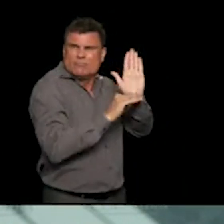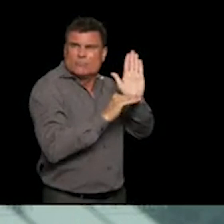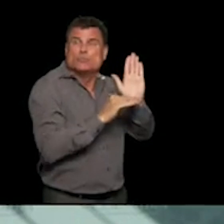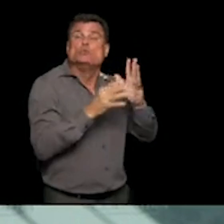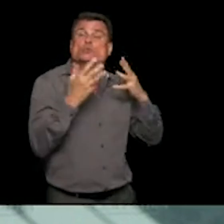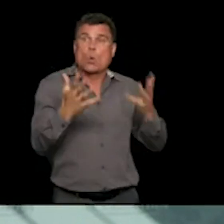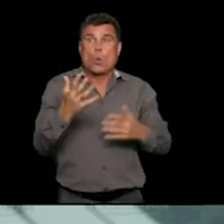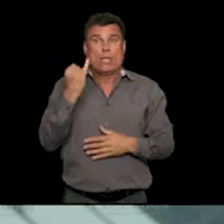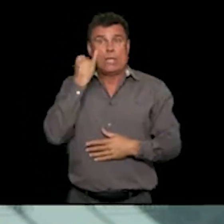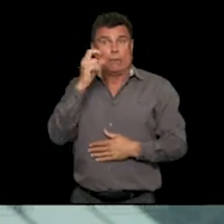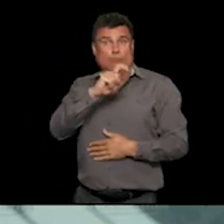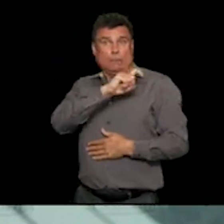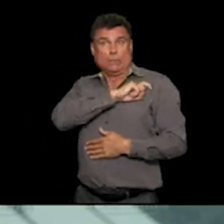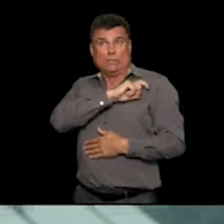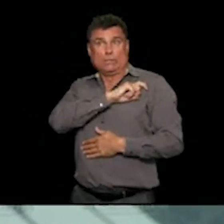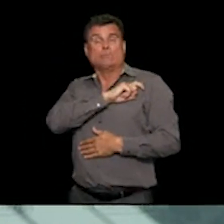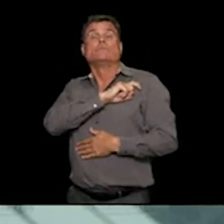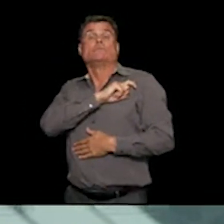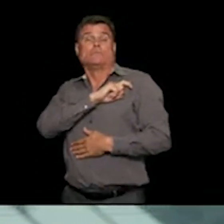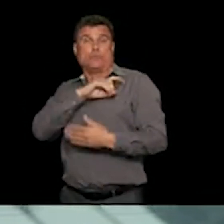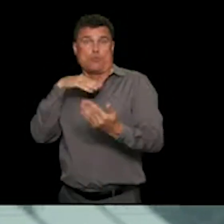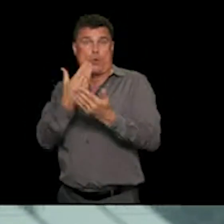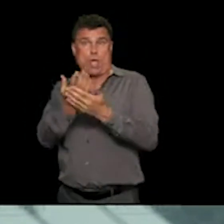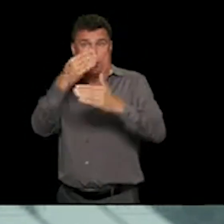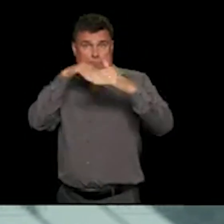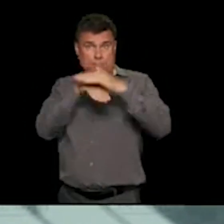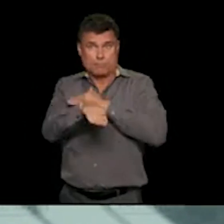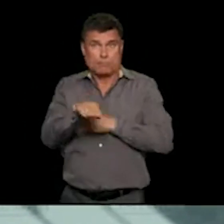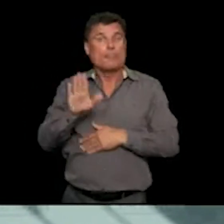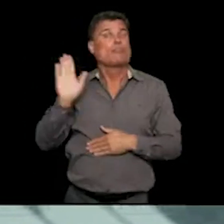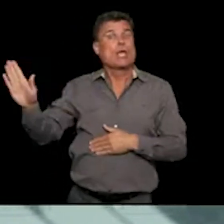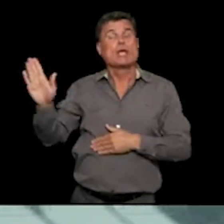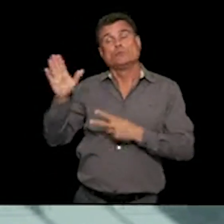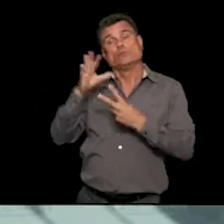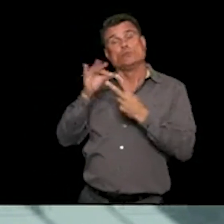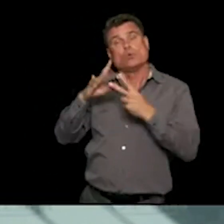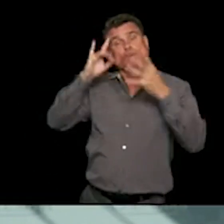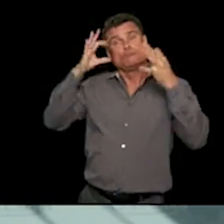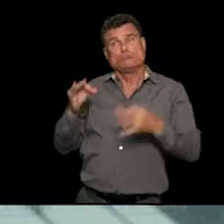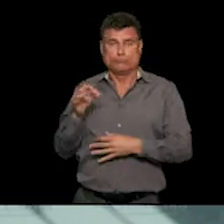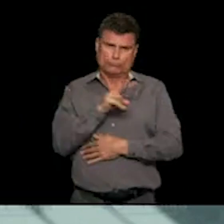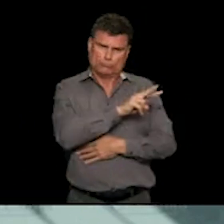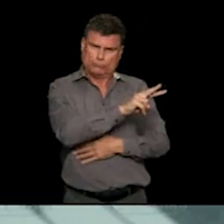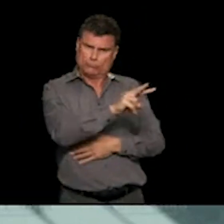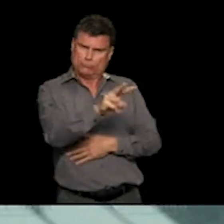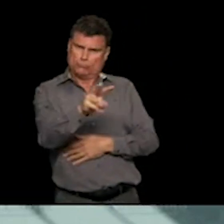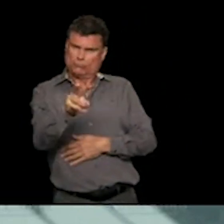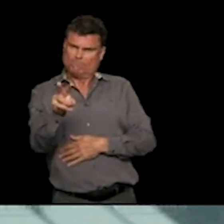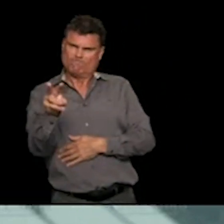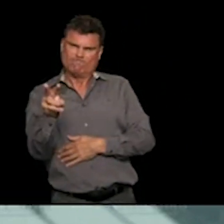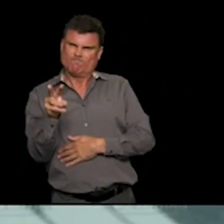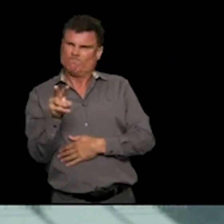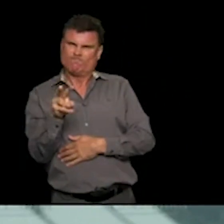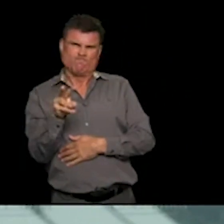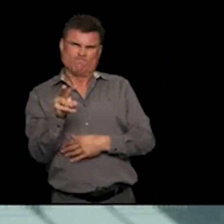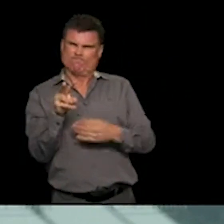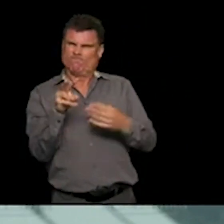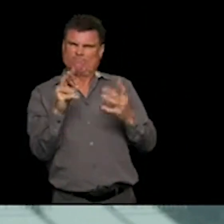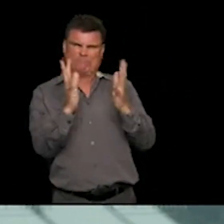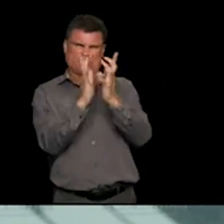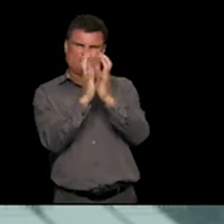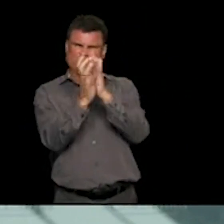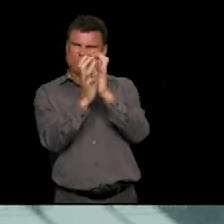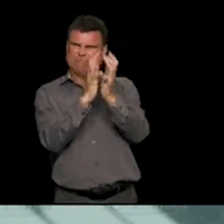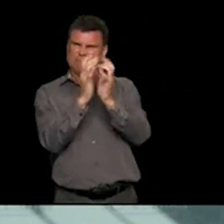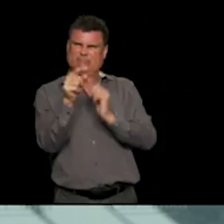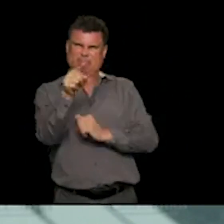have their discretion, but if you have 38 people crammed into a kitchen and there's